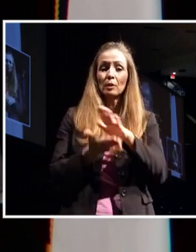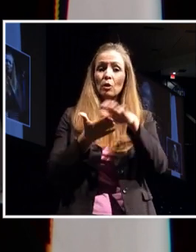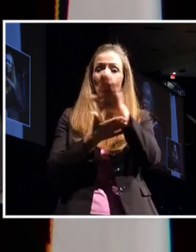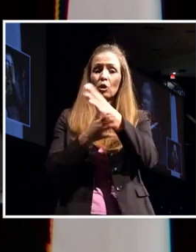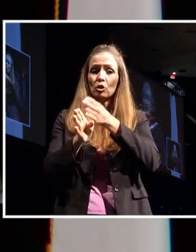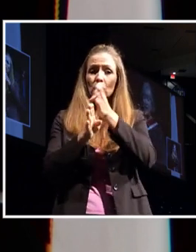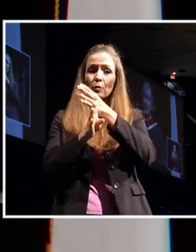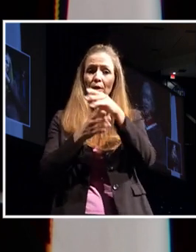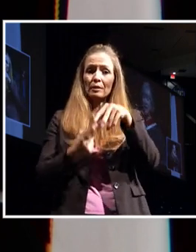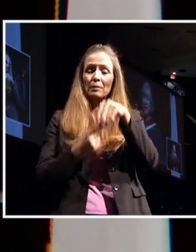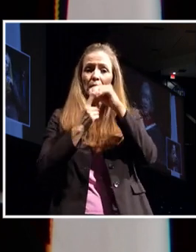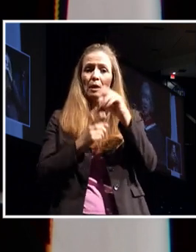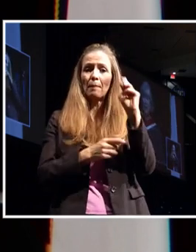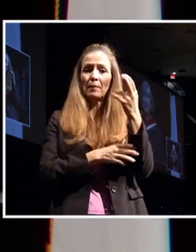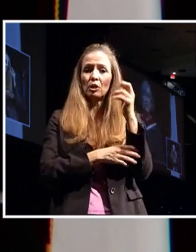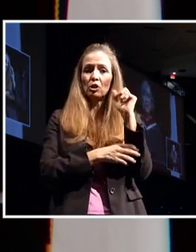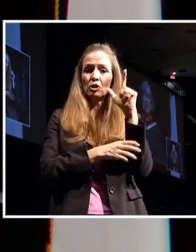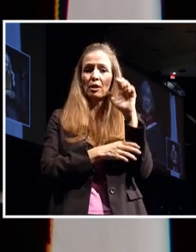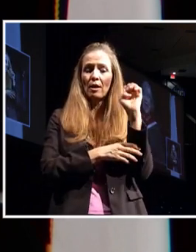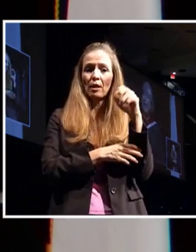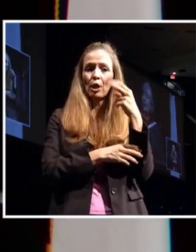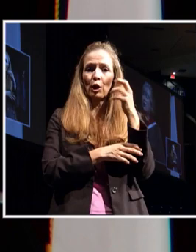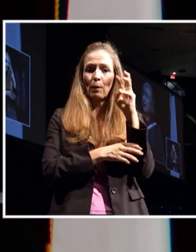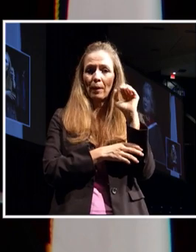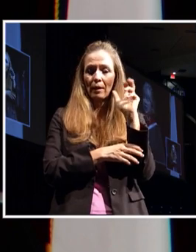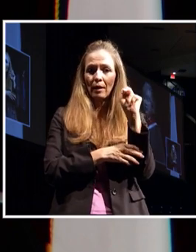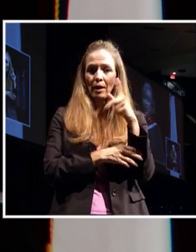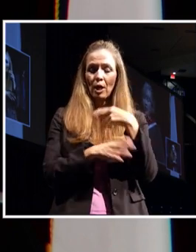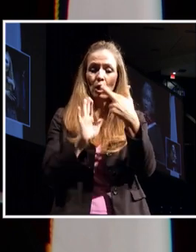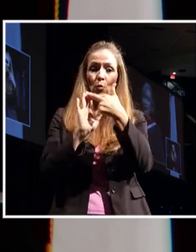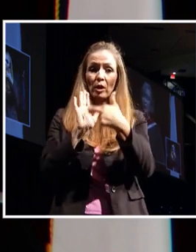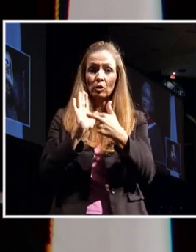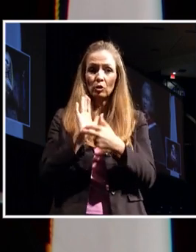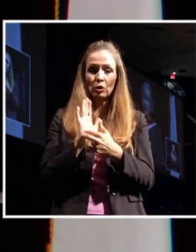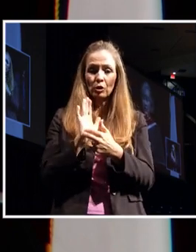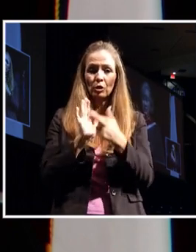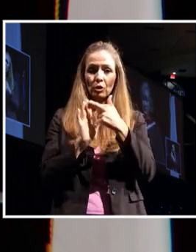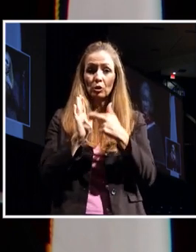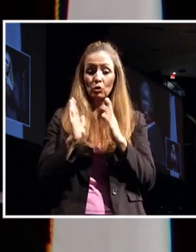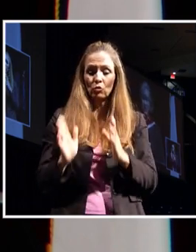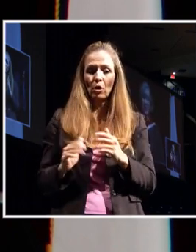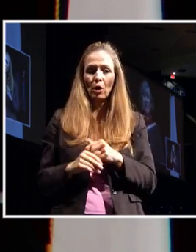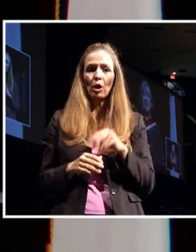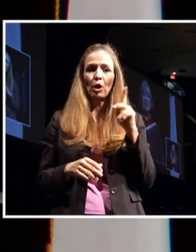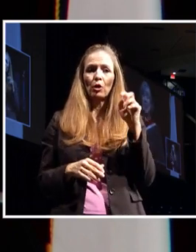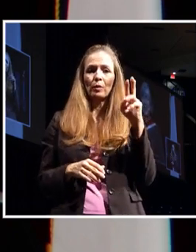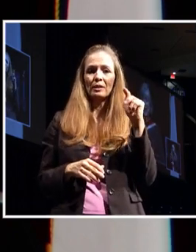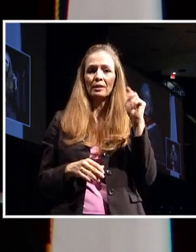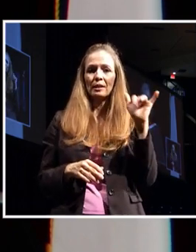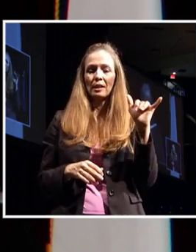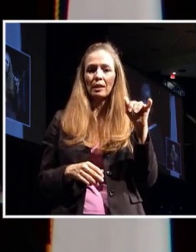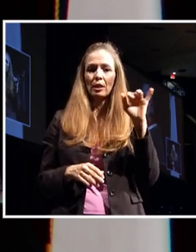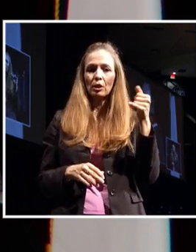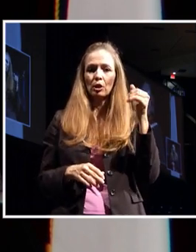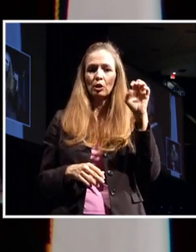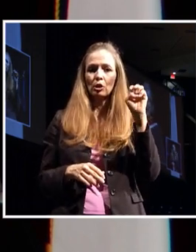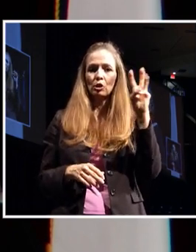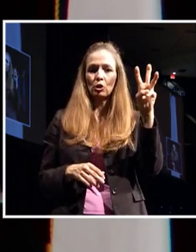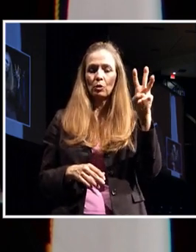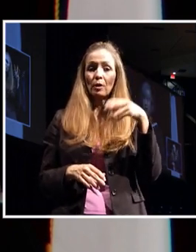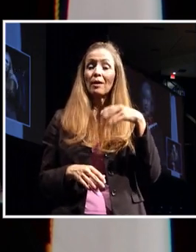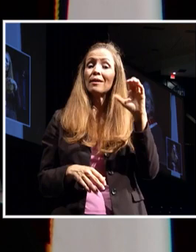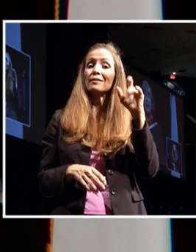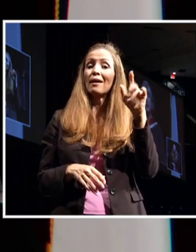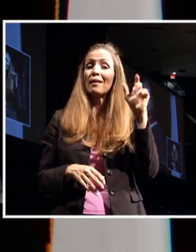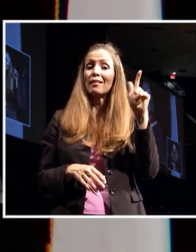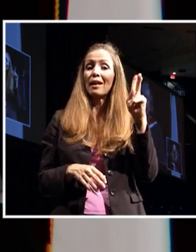College and career specialist, Michelle Herman. And your registrar, Christy Jupe. Today, the Cypress Lakes Band